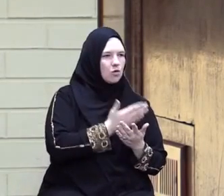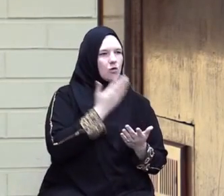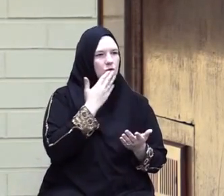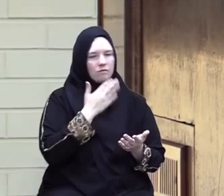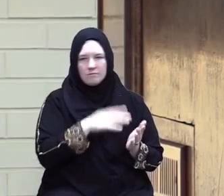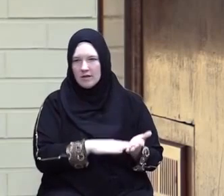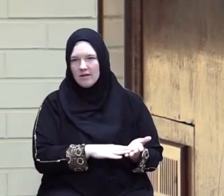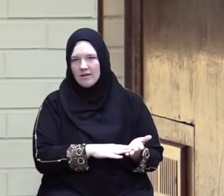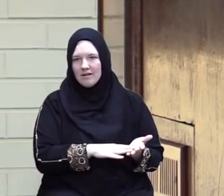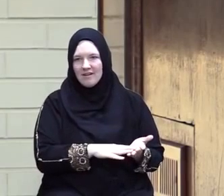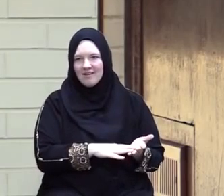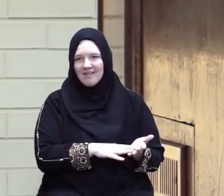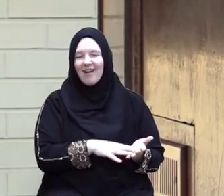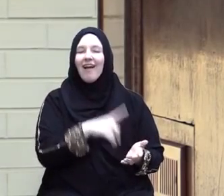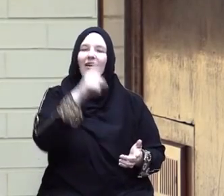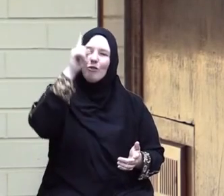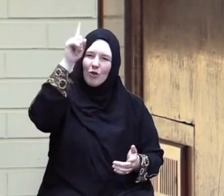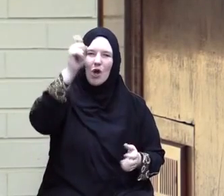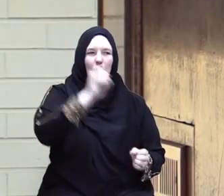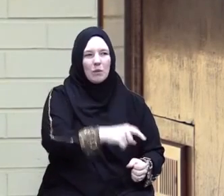where they are being hit from.